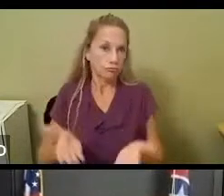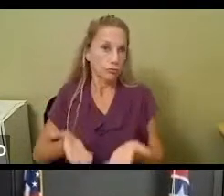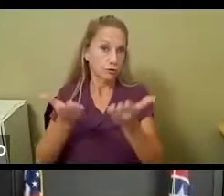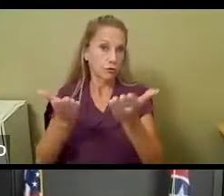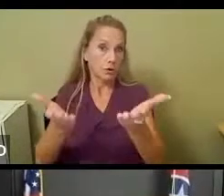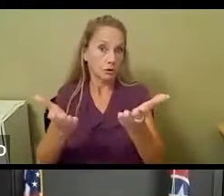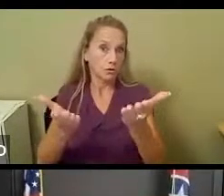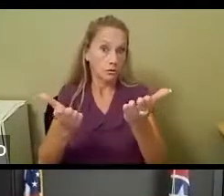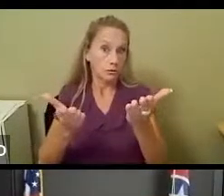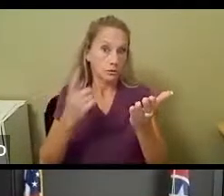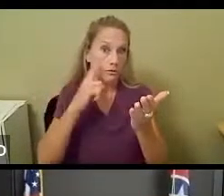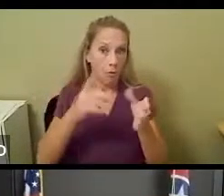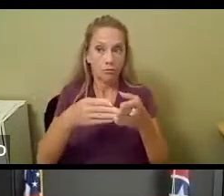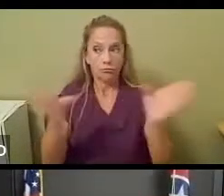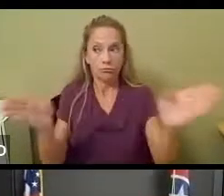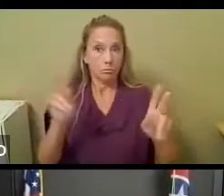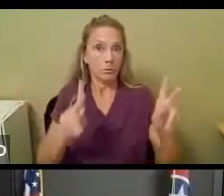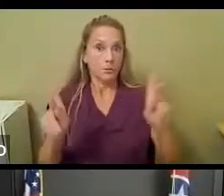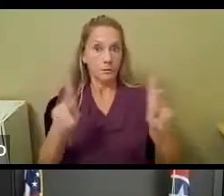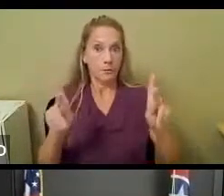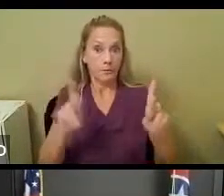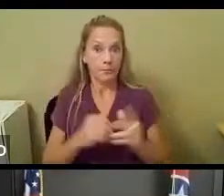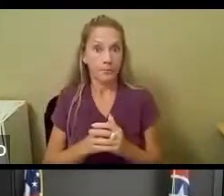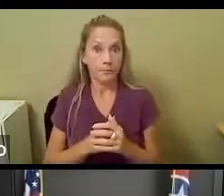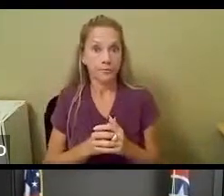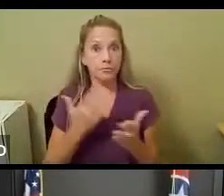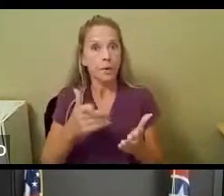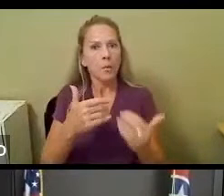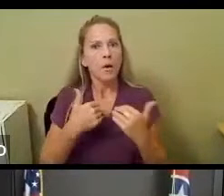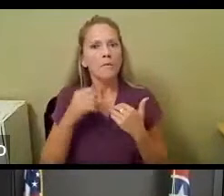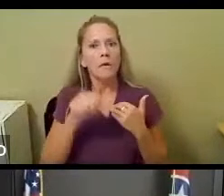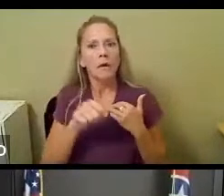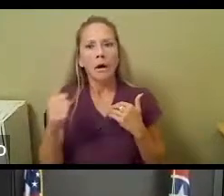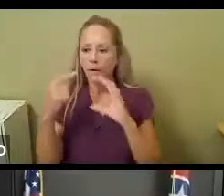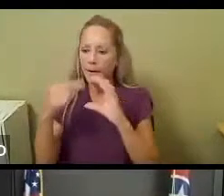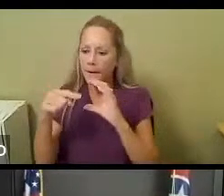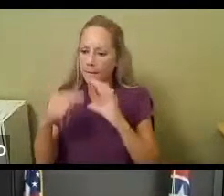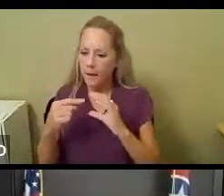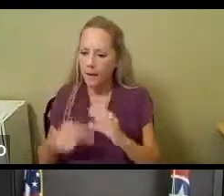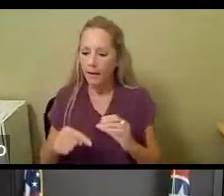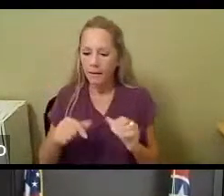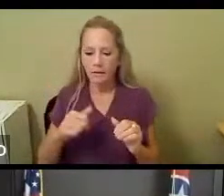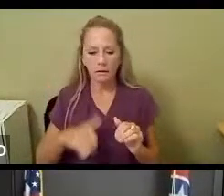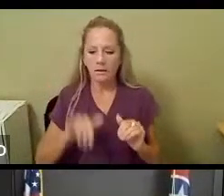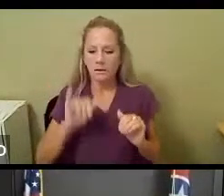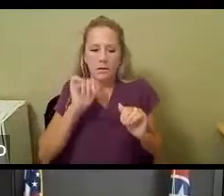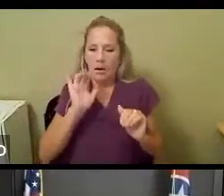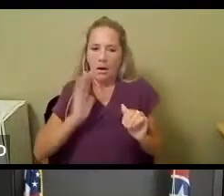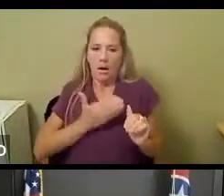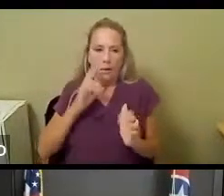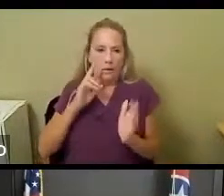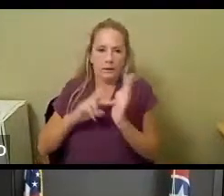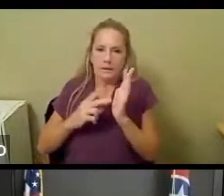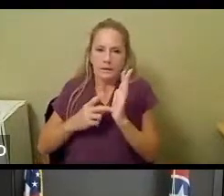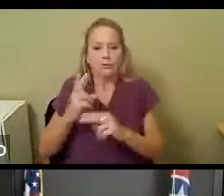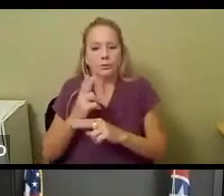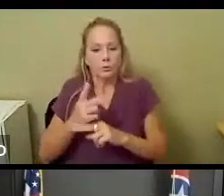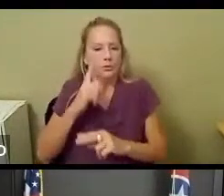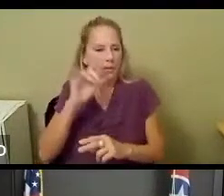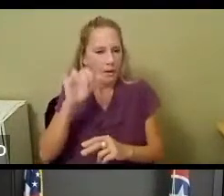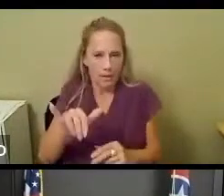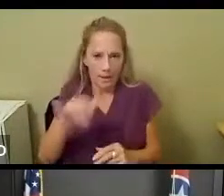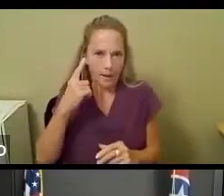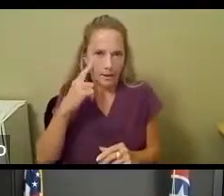suggestion or wish to the community. You may have these other addresses. That was not our intention that they be used for that